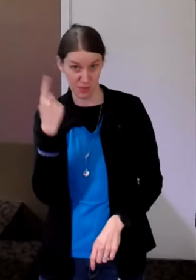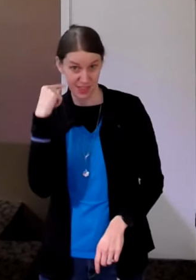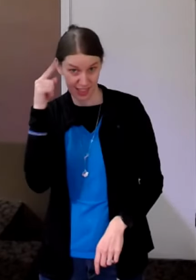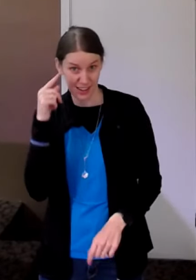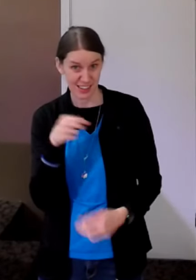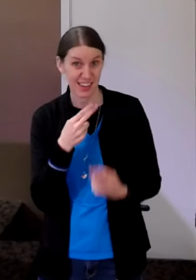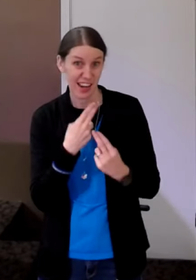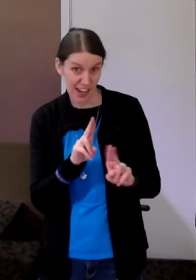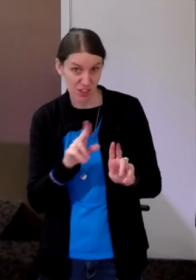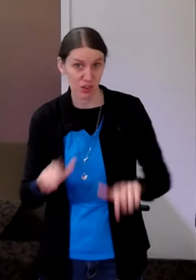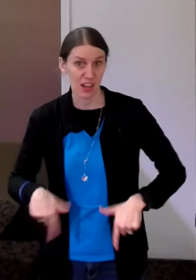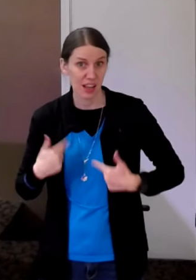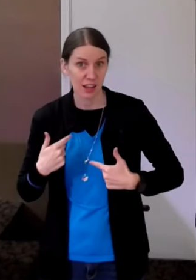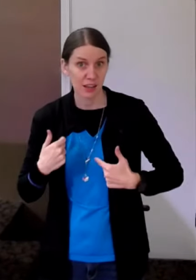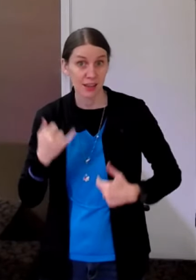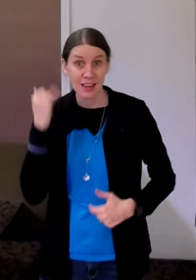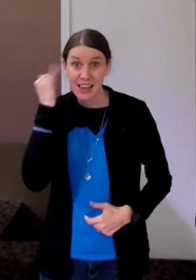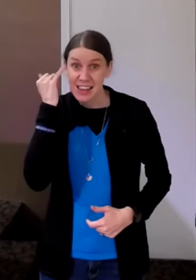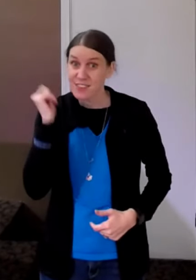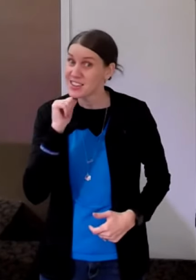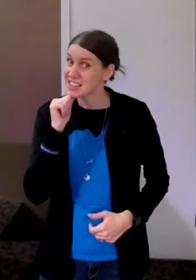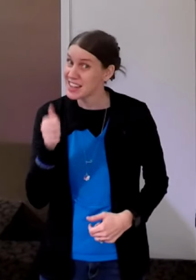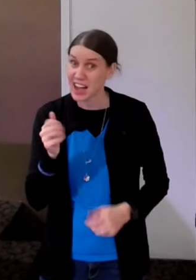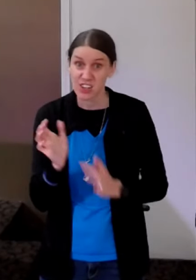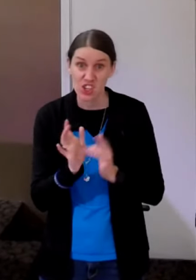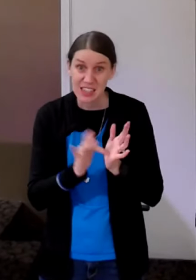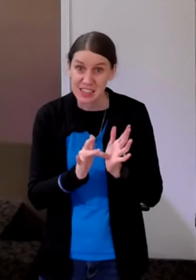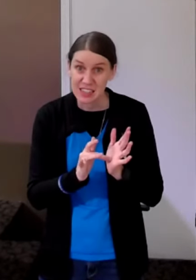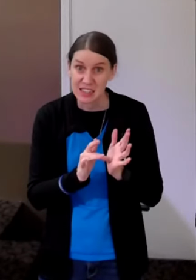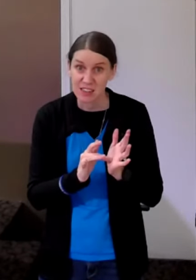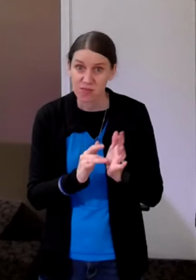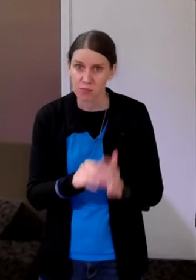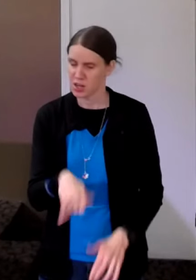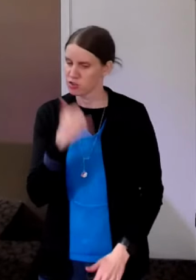life, if it's not Jesus, it's wrong.